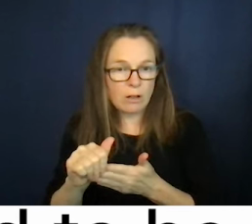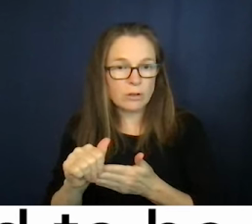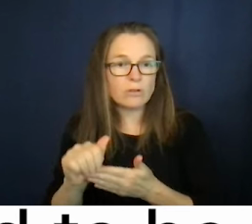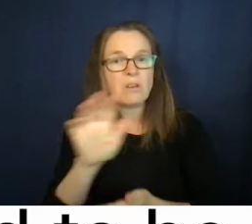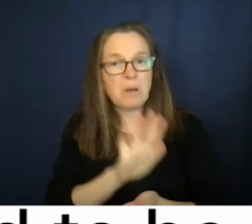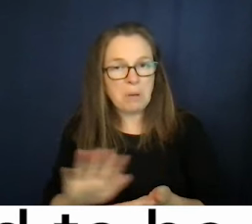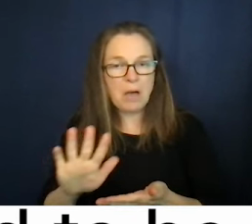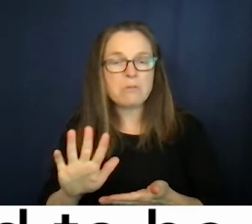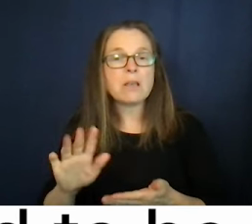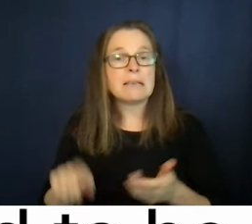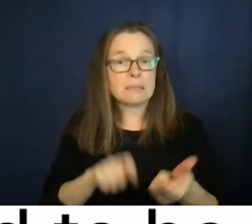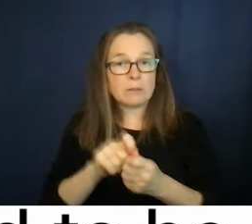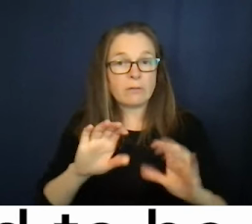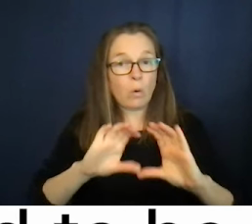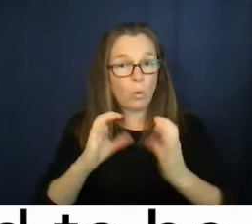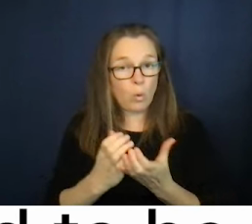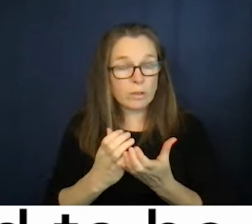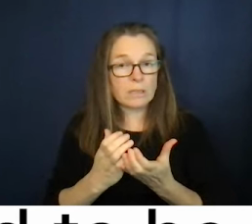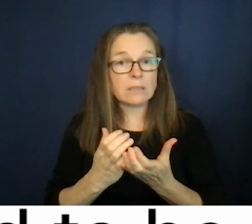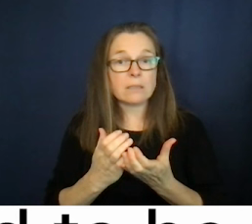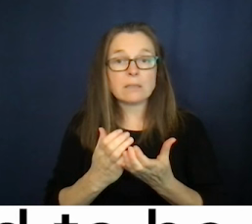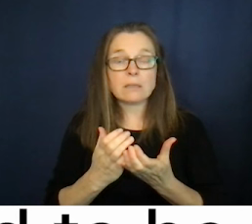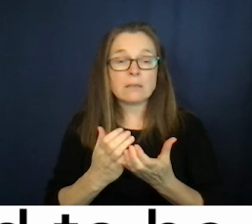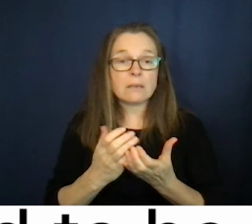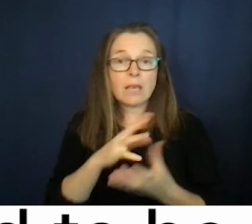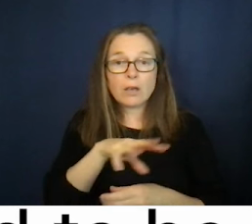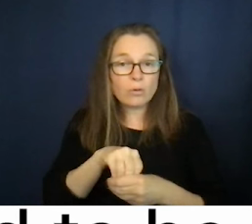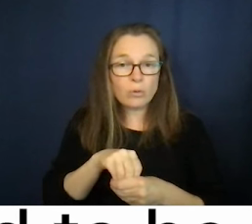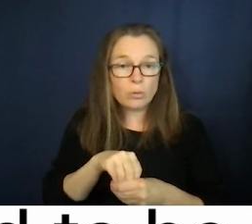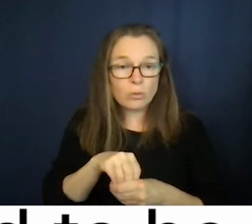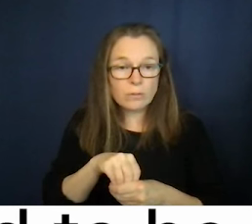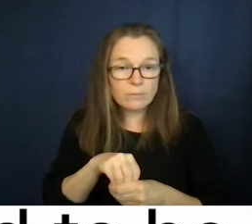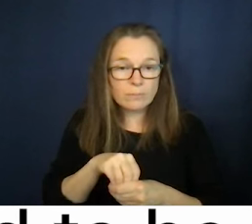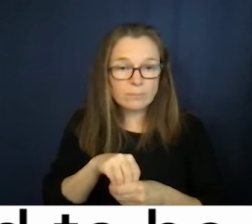specific courses that we fund include